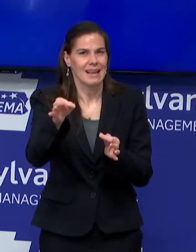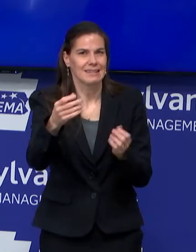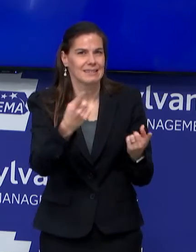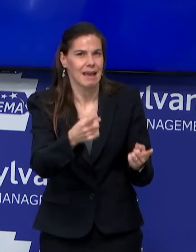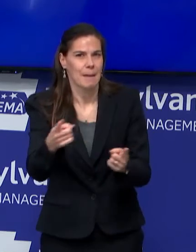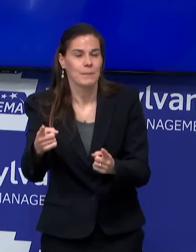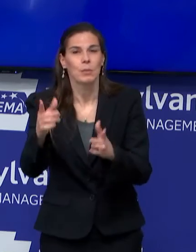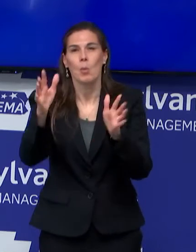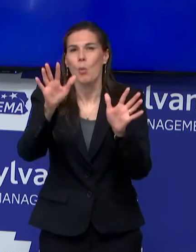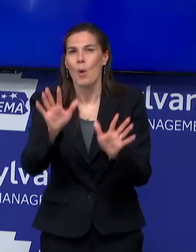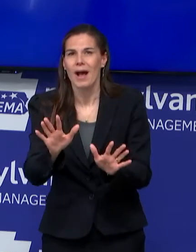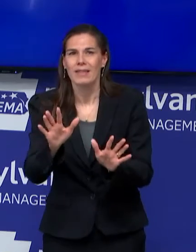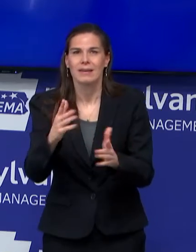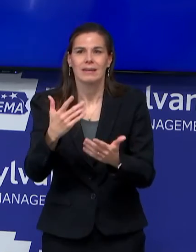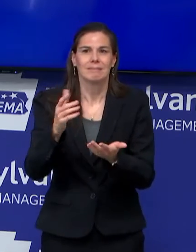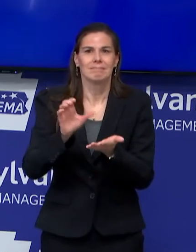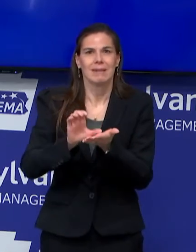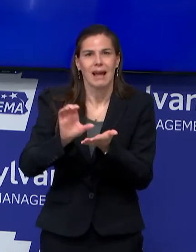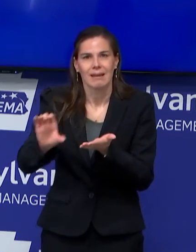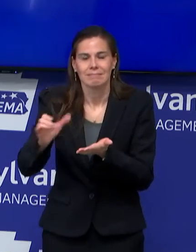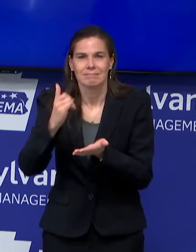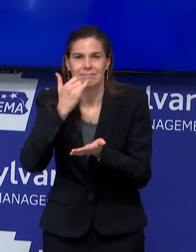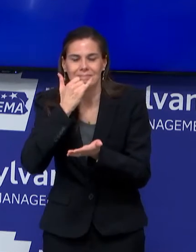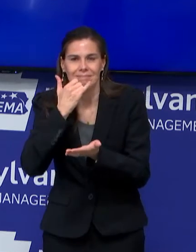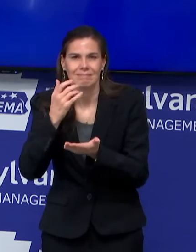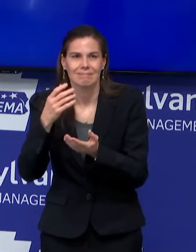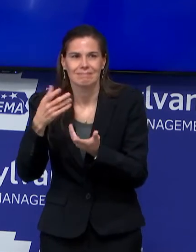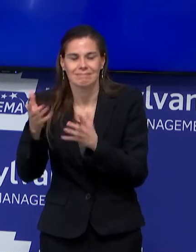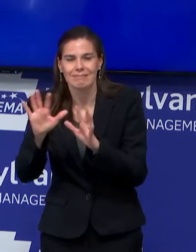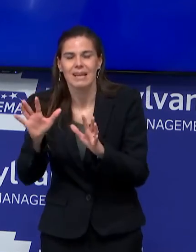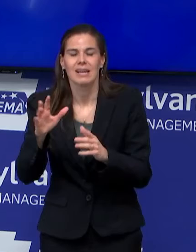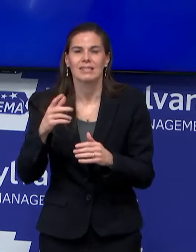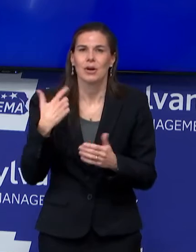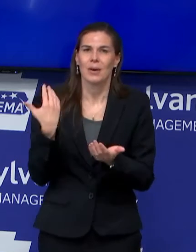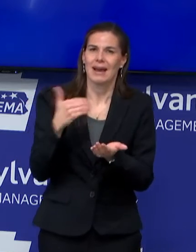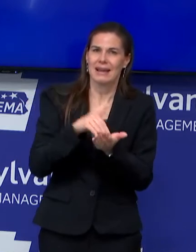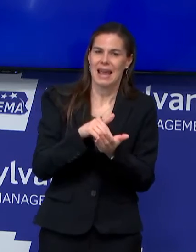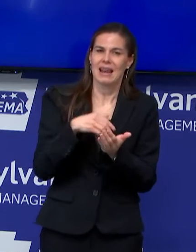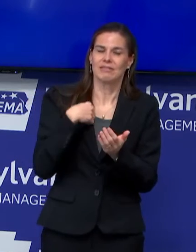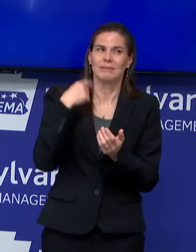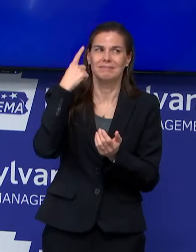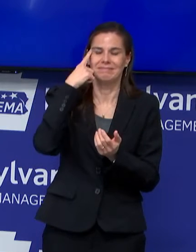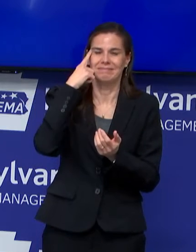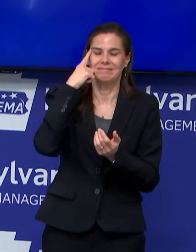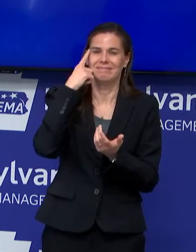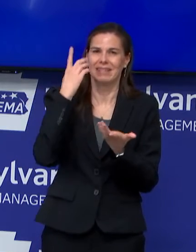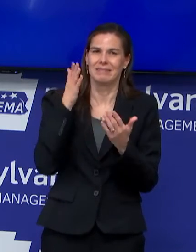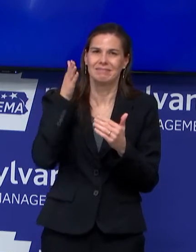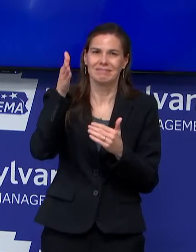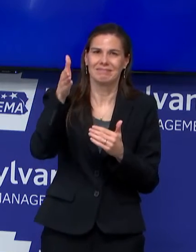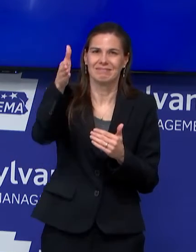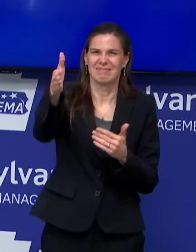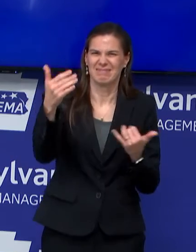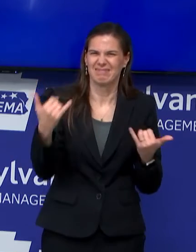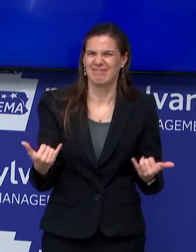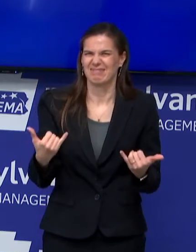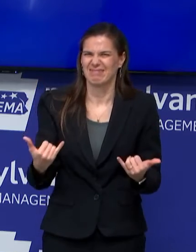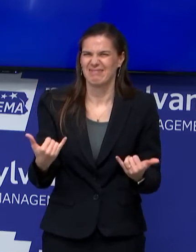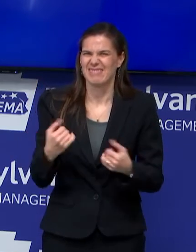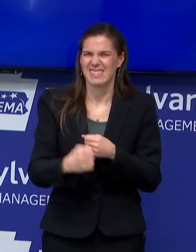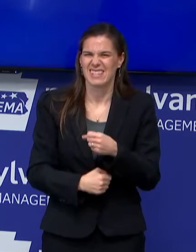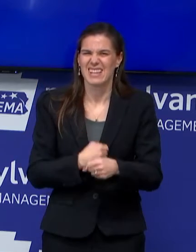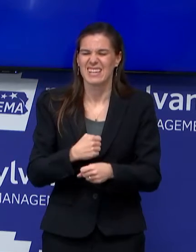of the weather and because of some of these allocation issues. And so, again, I think we have to be realistic and look to where we're at this time of